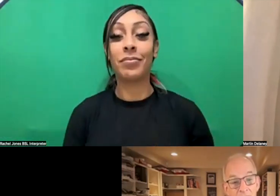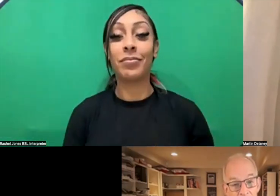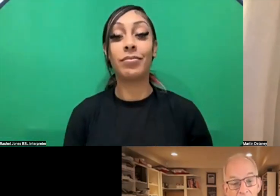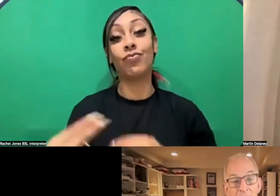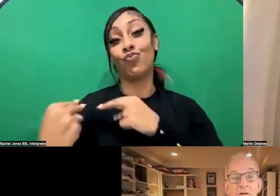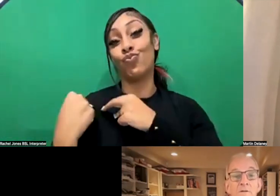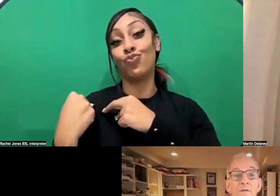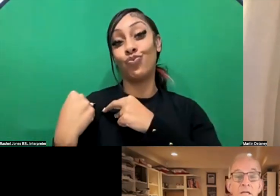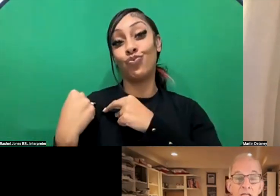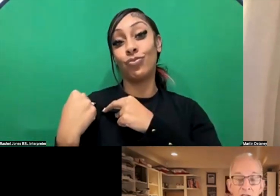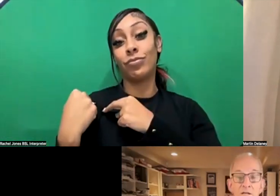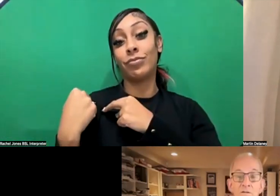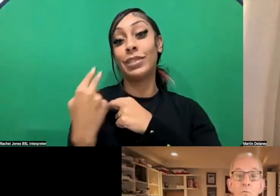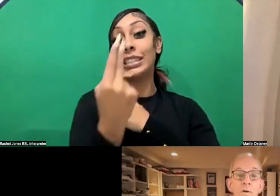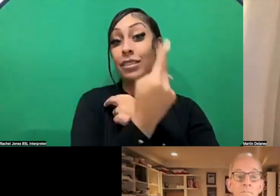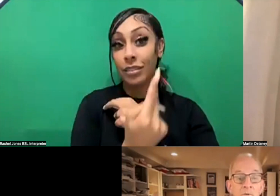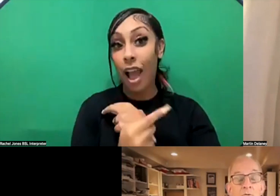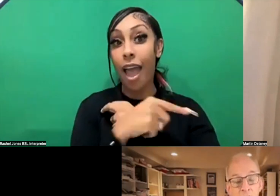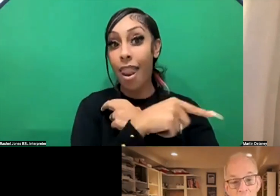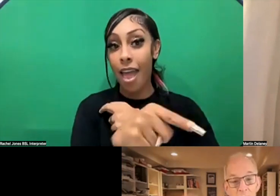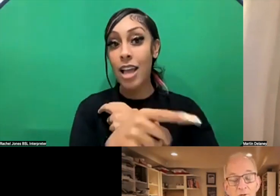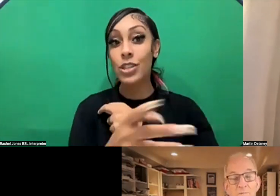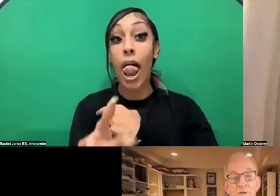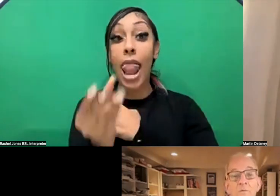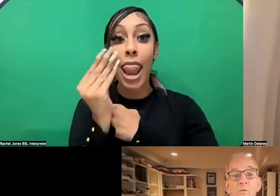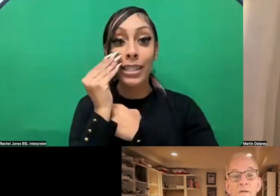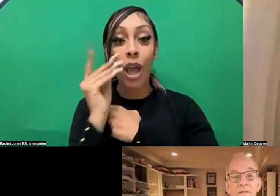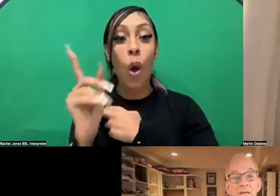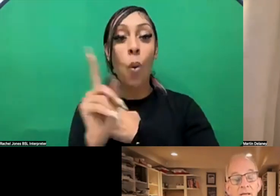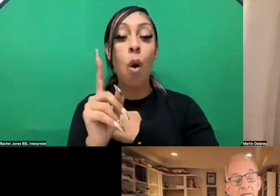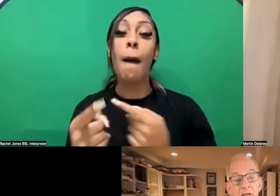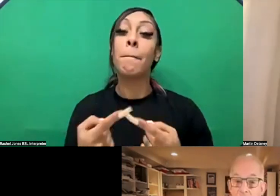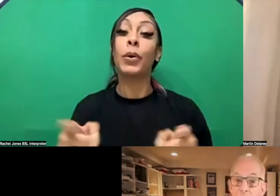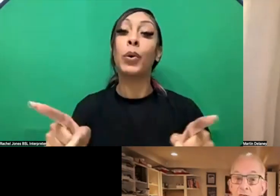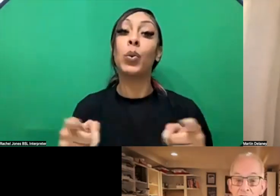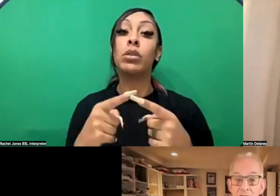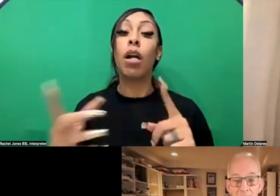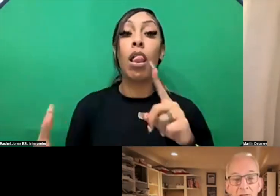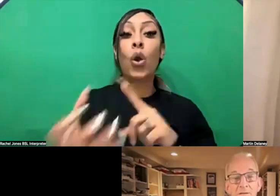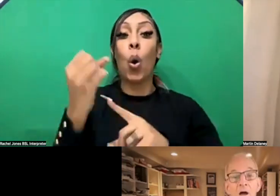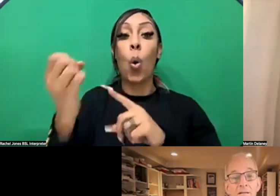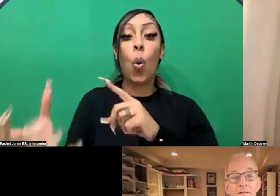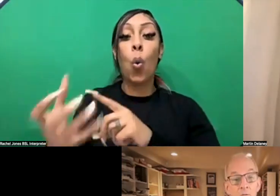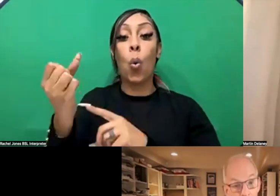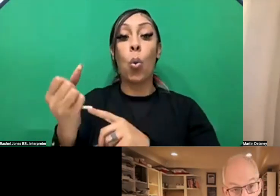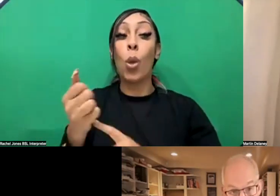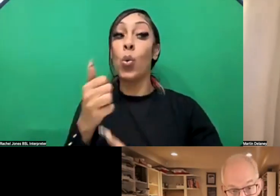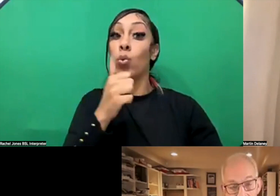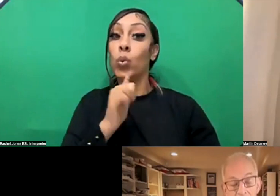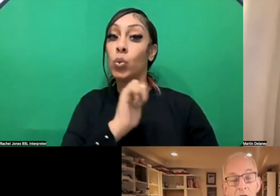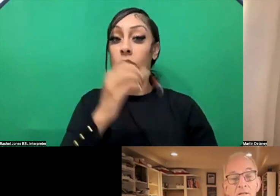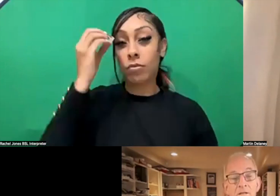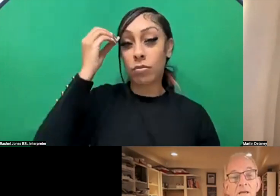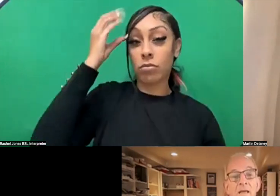of the designer to listen to what musical goals people want, and then use his technical knowledge, or her